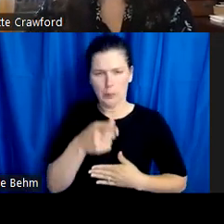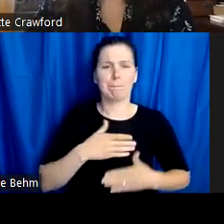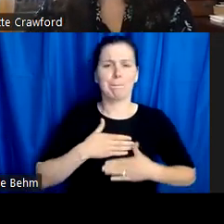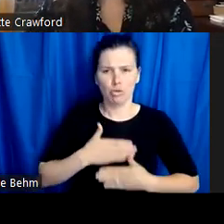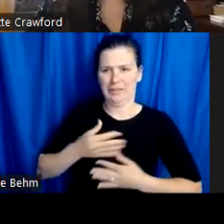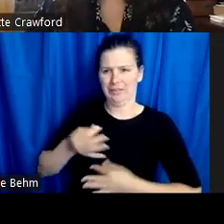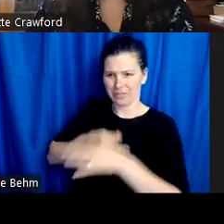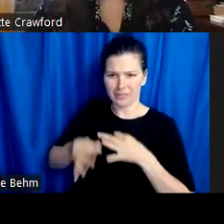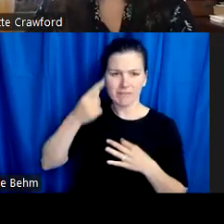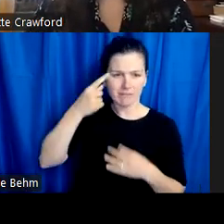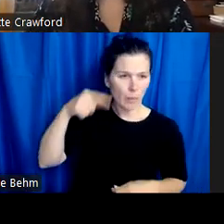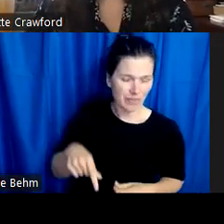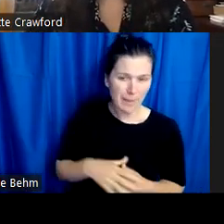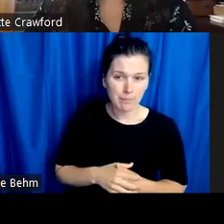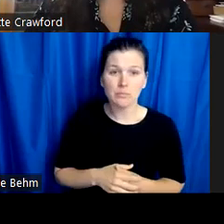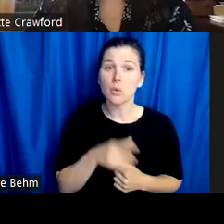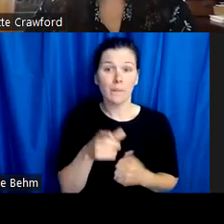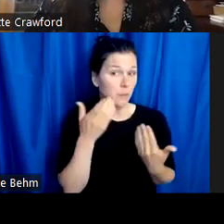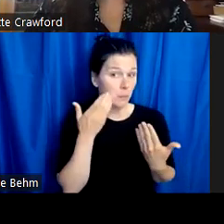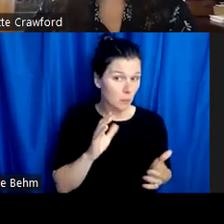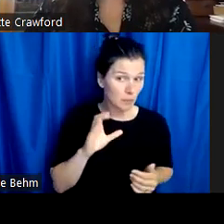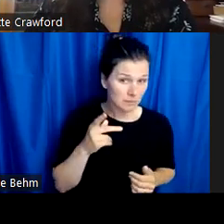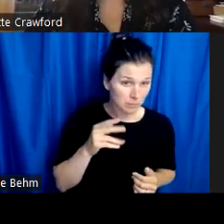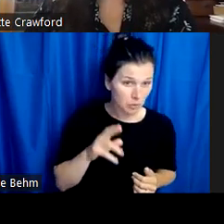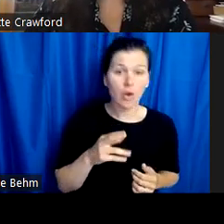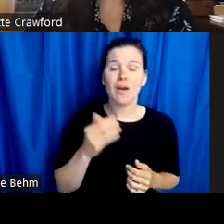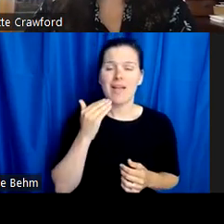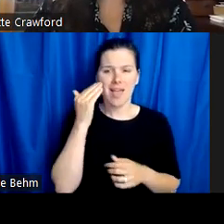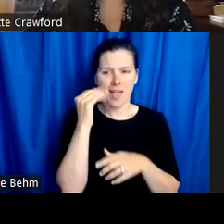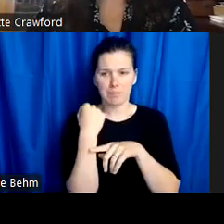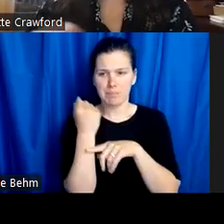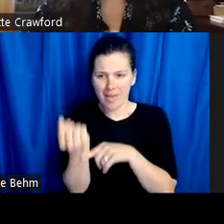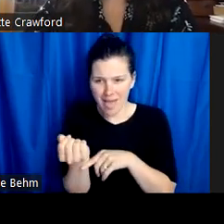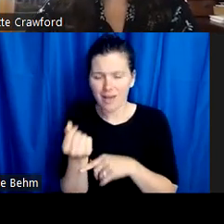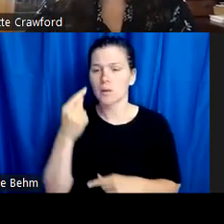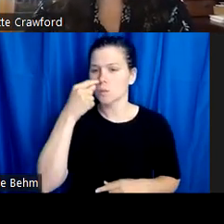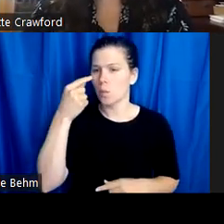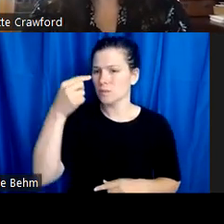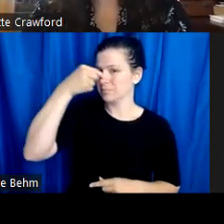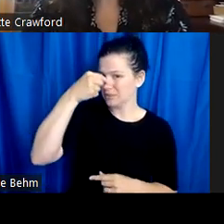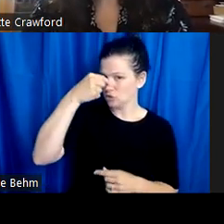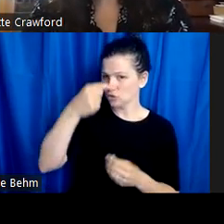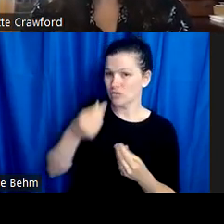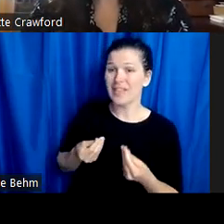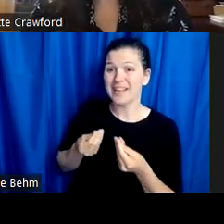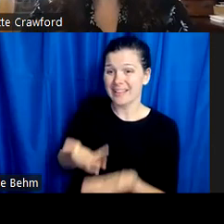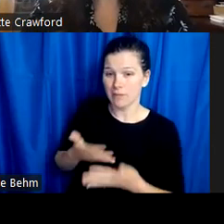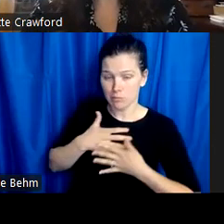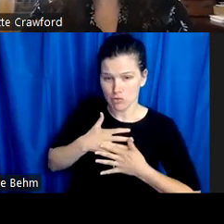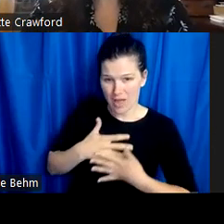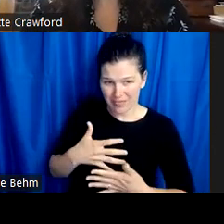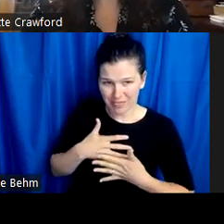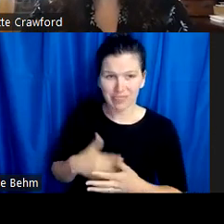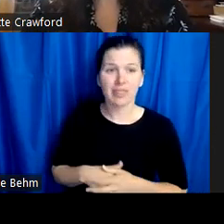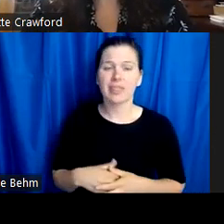have CPR, you tilt the head back, pinch the nose, and then you're going to give them a breath. I'm a firm